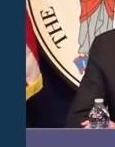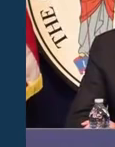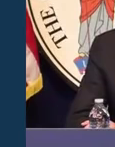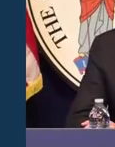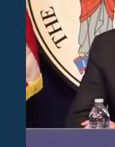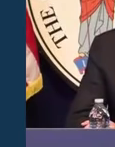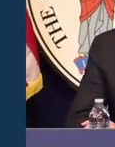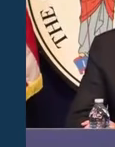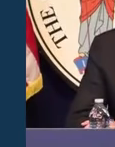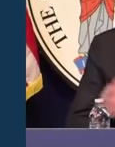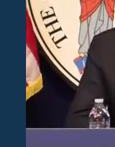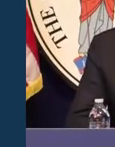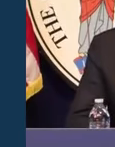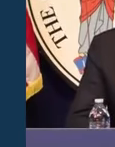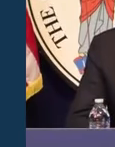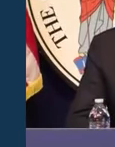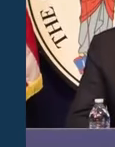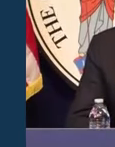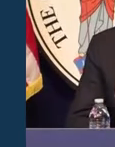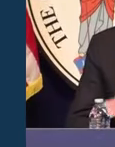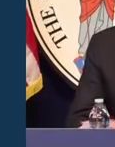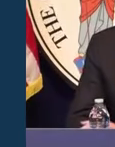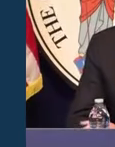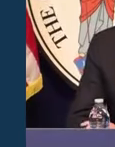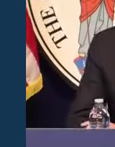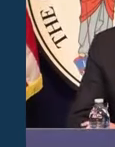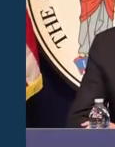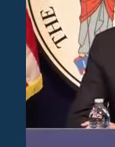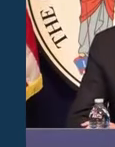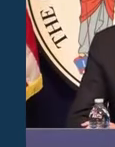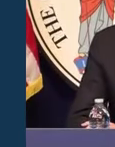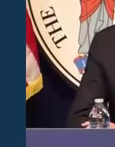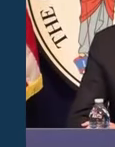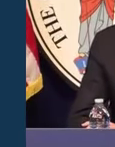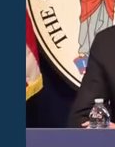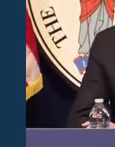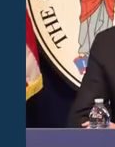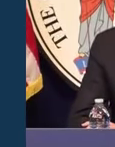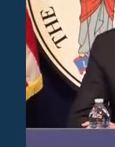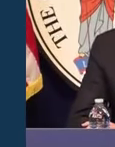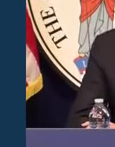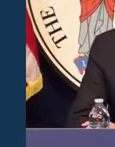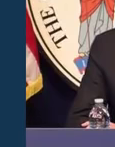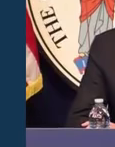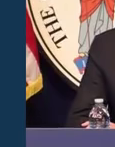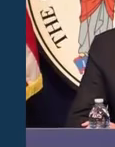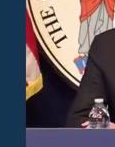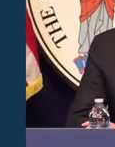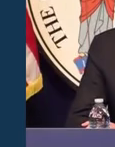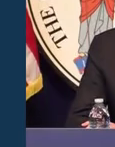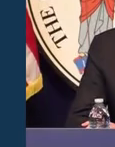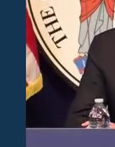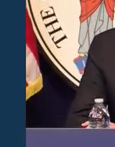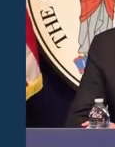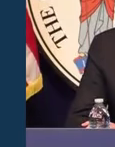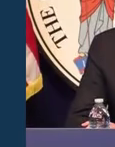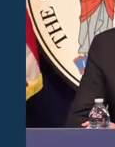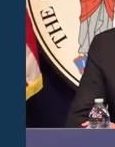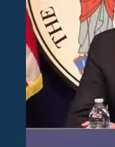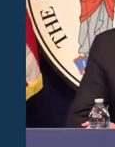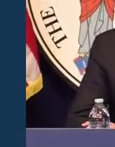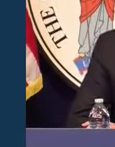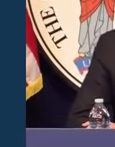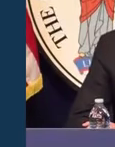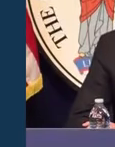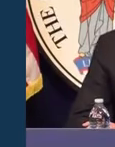Andy Kim and his colleagues, including others by name, Congressman Donald Payne, Congressman Chris Smith, a huge shout out for their help in ensuring